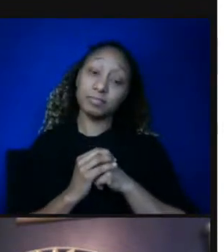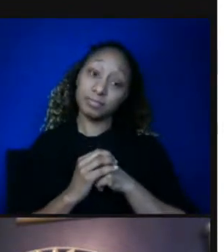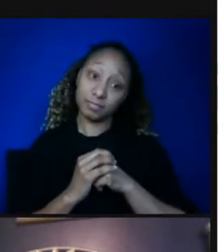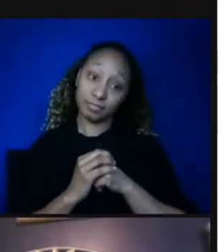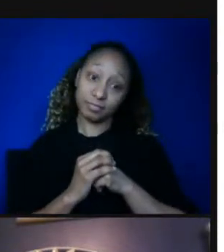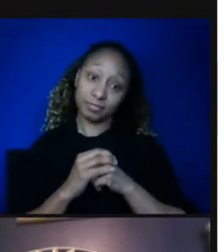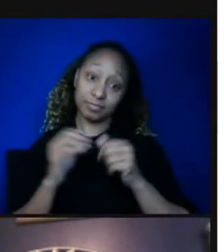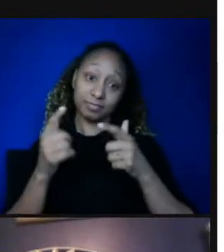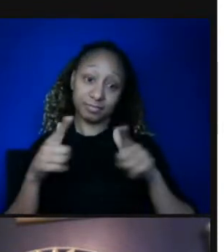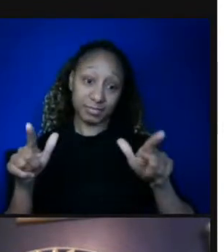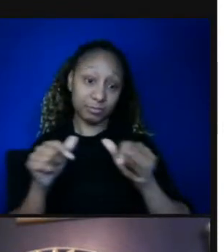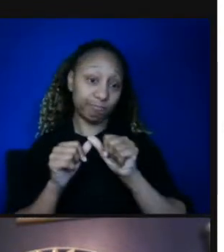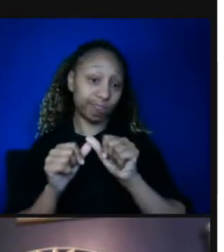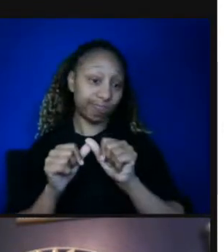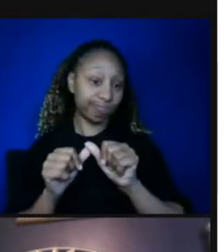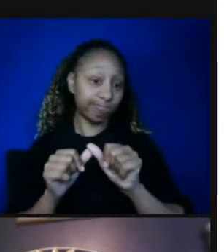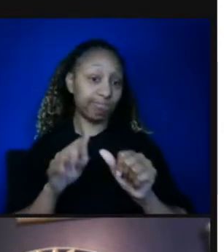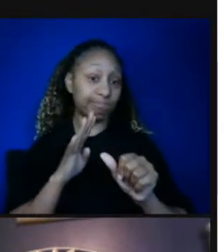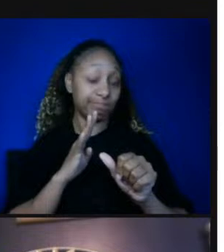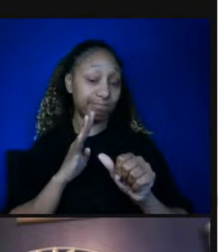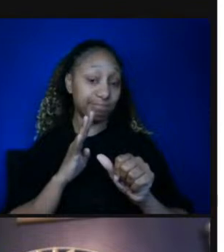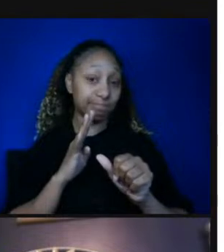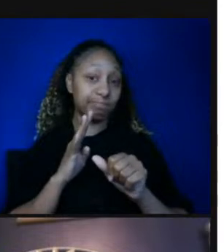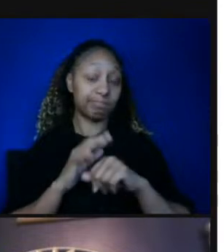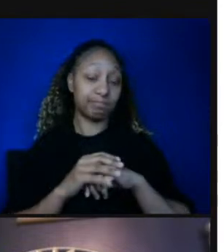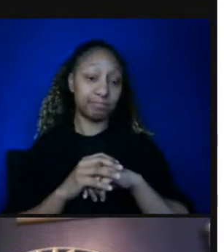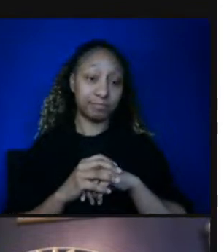binekio na kinawung nach bi